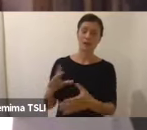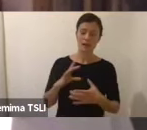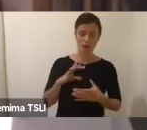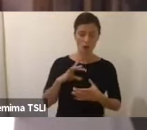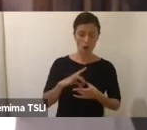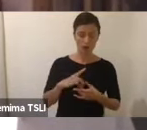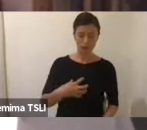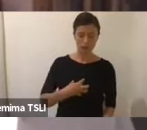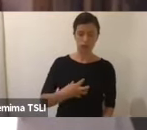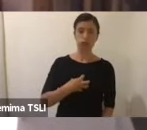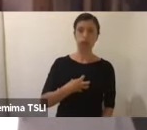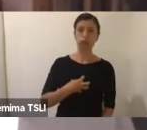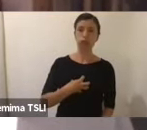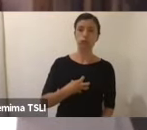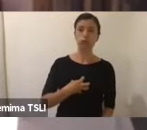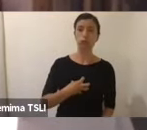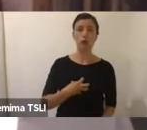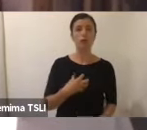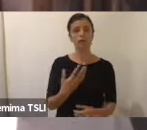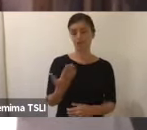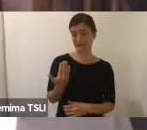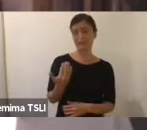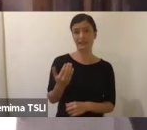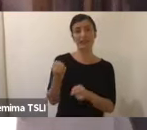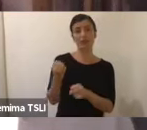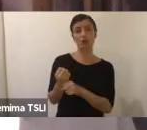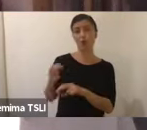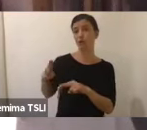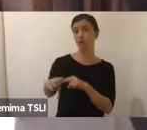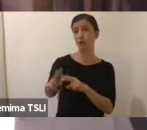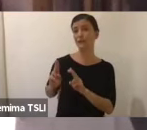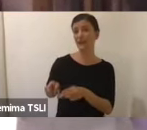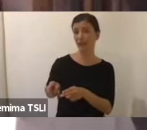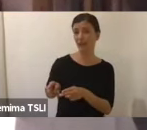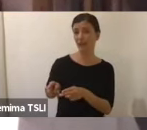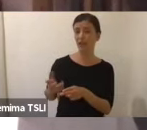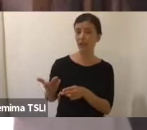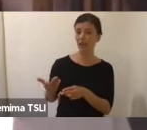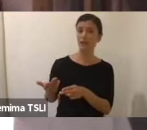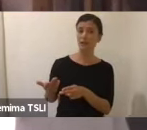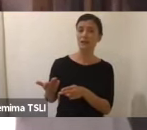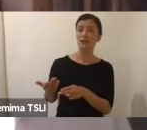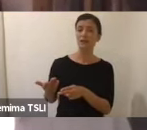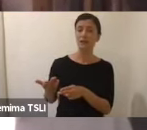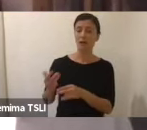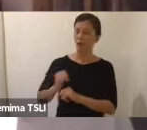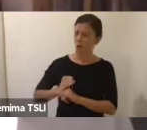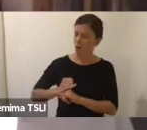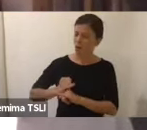george floyd's death and then more recently uh the the shooting in the back um blake uh horrific